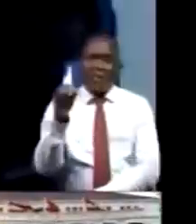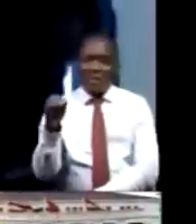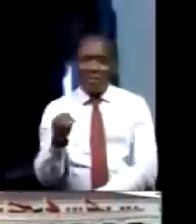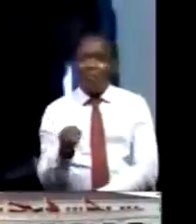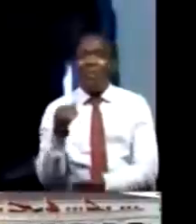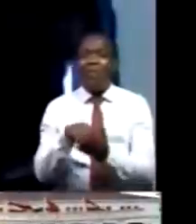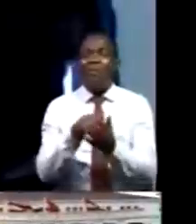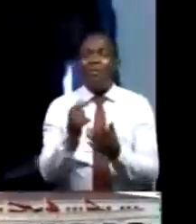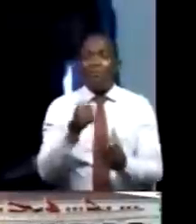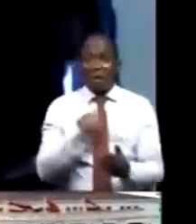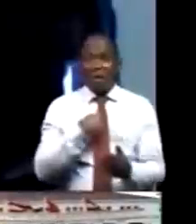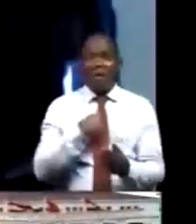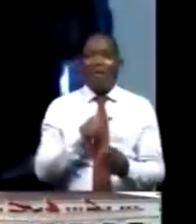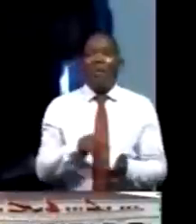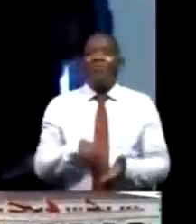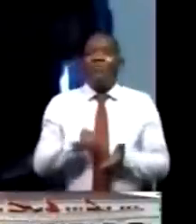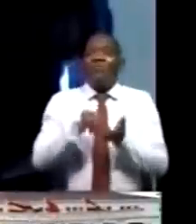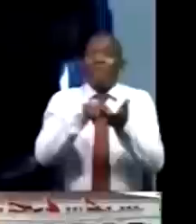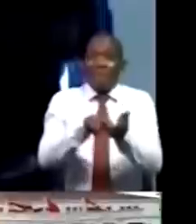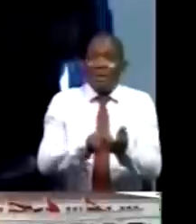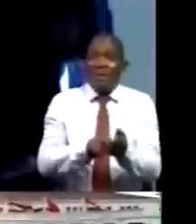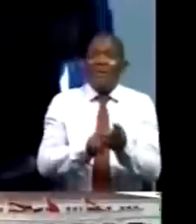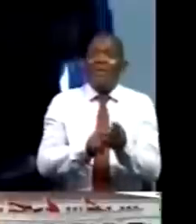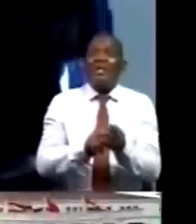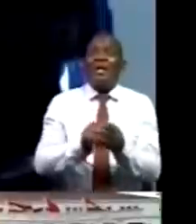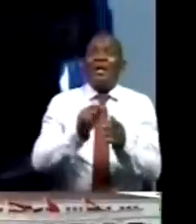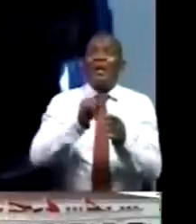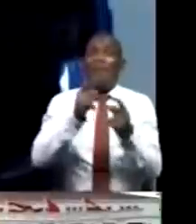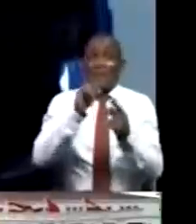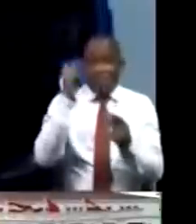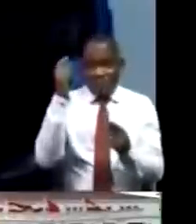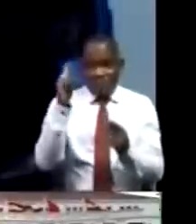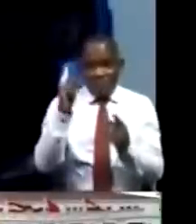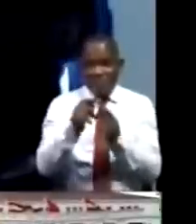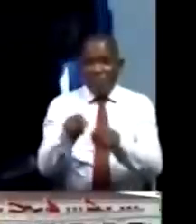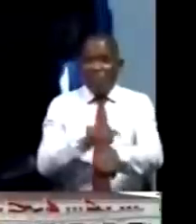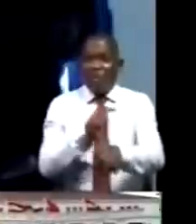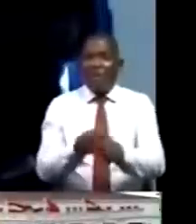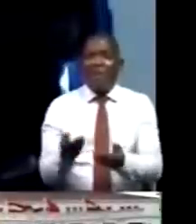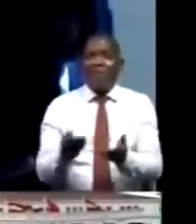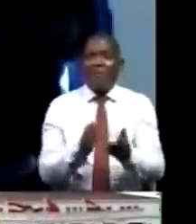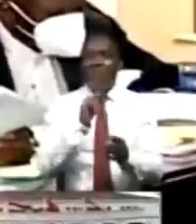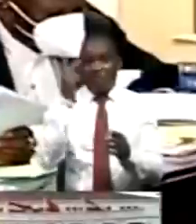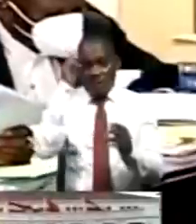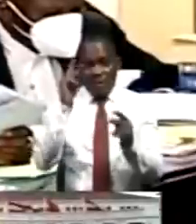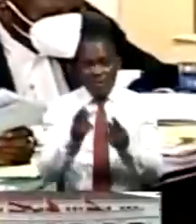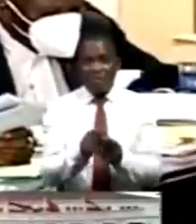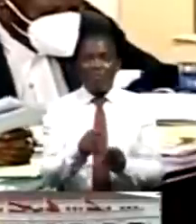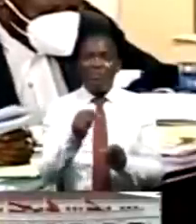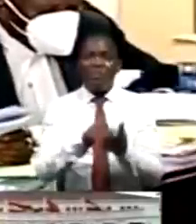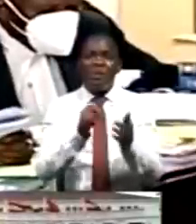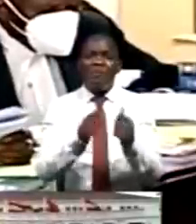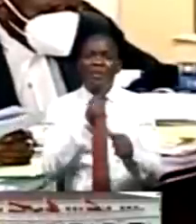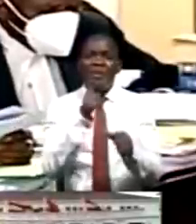The longest serving representative of any political party. Great. Now, is it the first time you